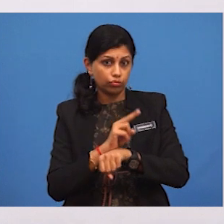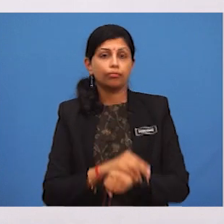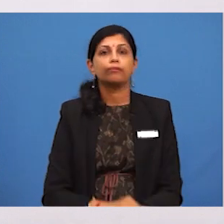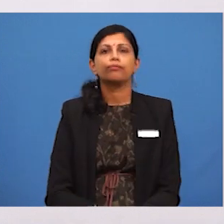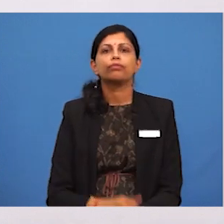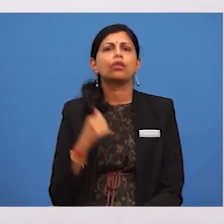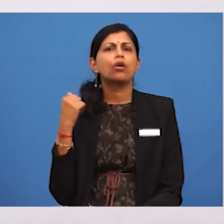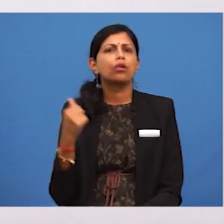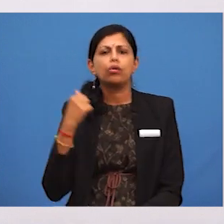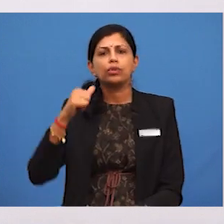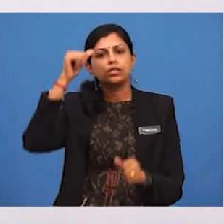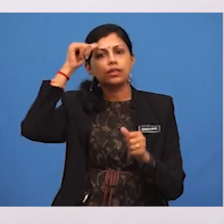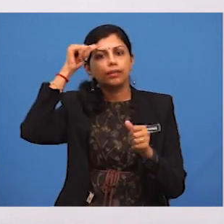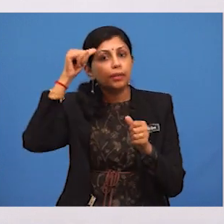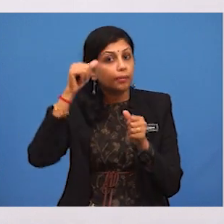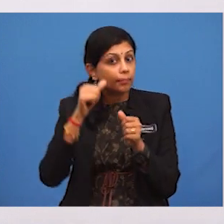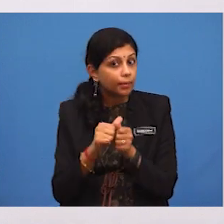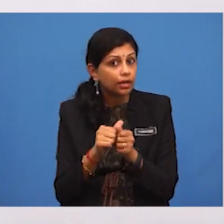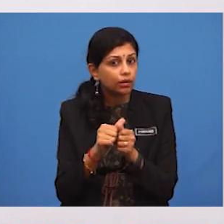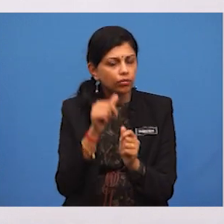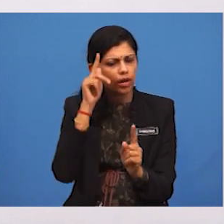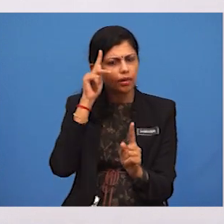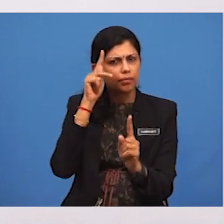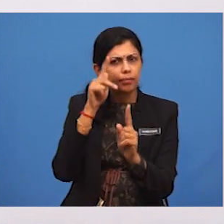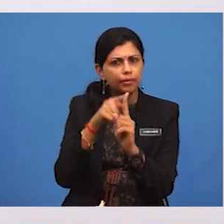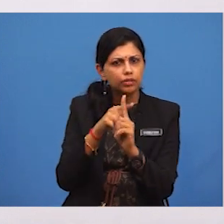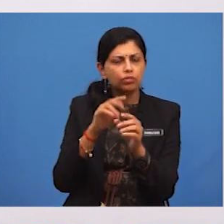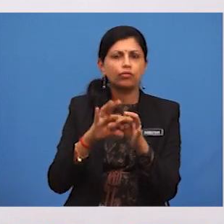Always remember, what is the purpose of your letter?